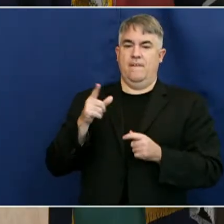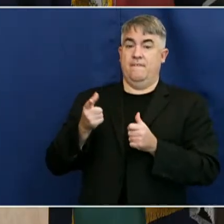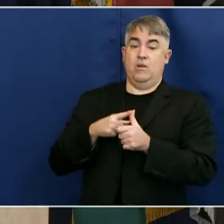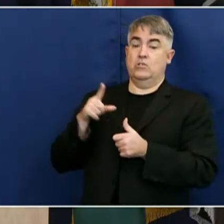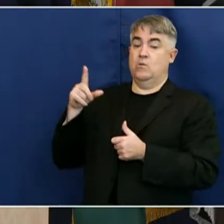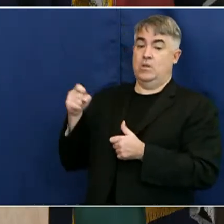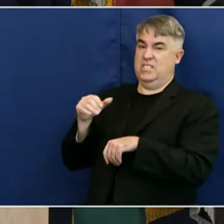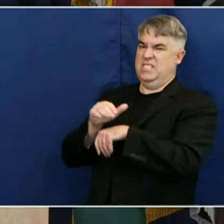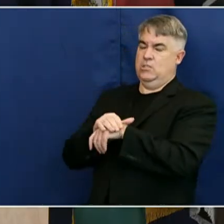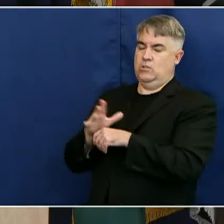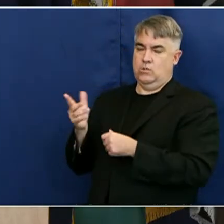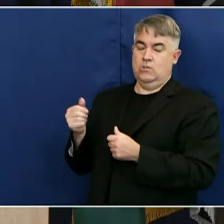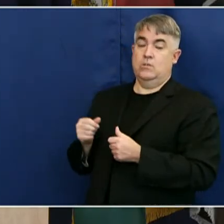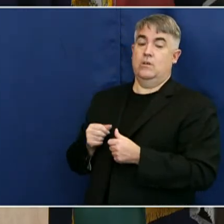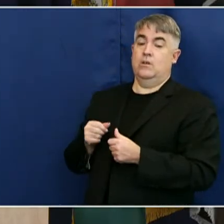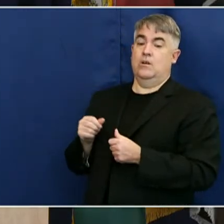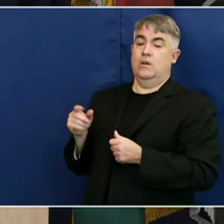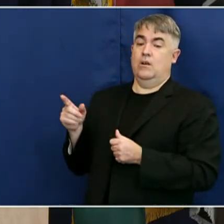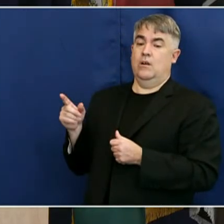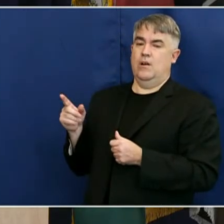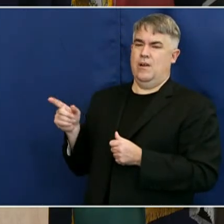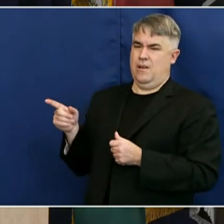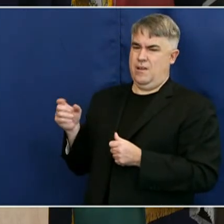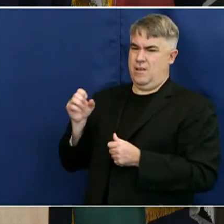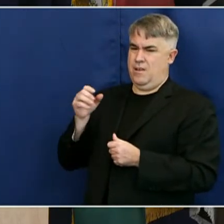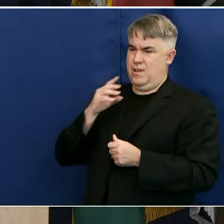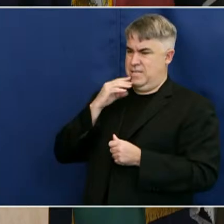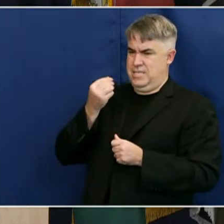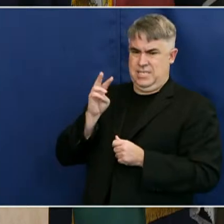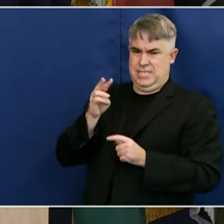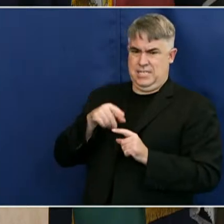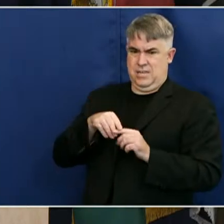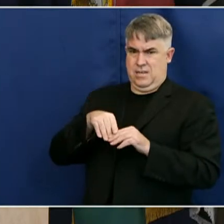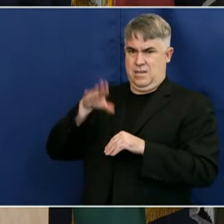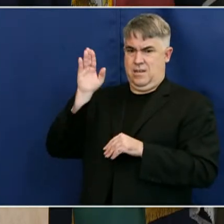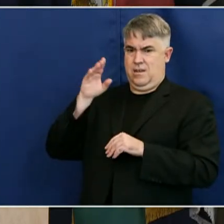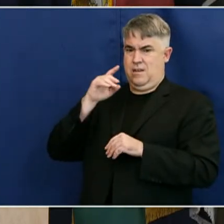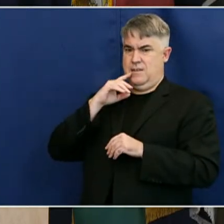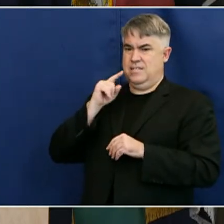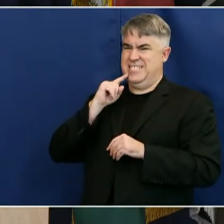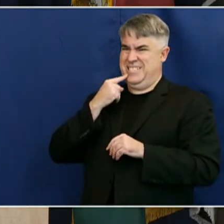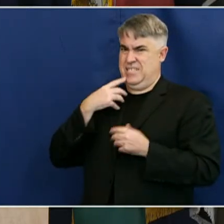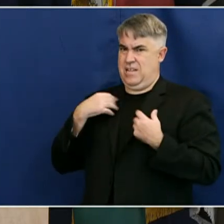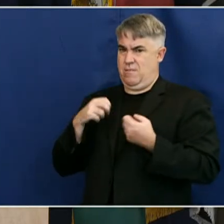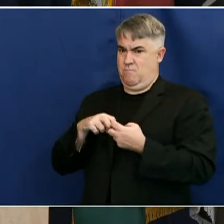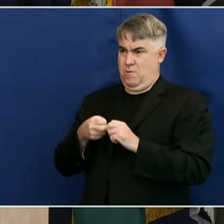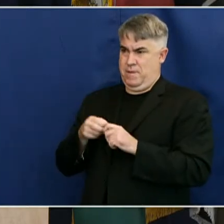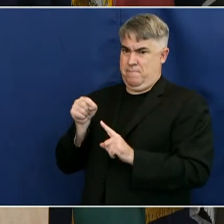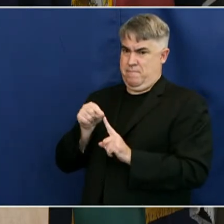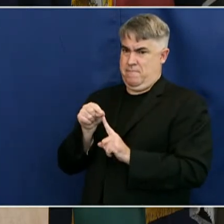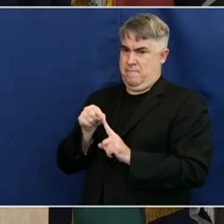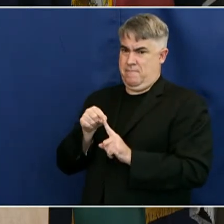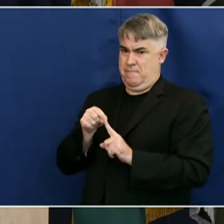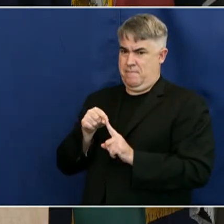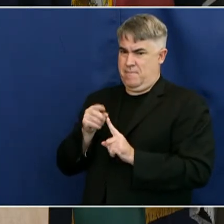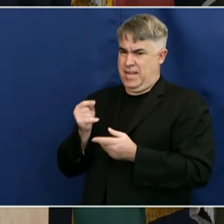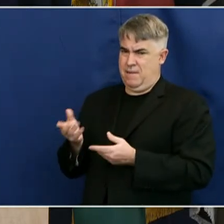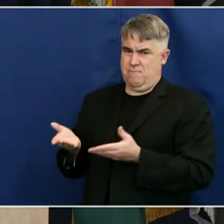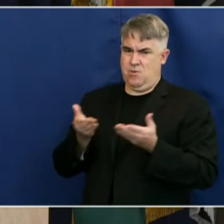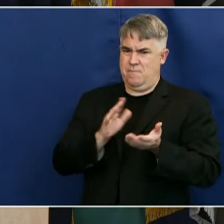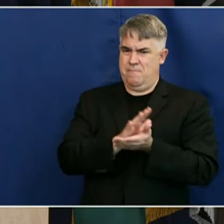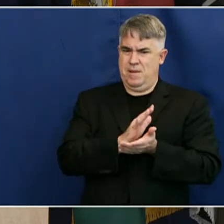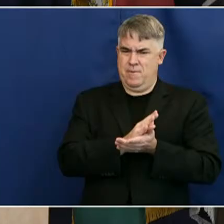Can you share what type of documents will 16 and over with chronic diseases need so they can start preparing for their